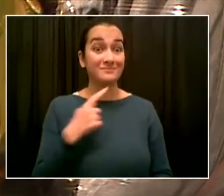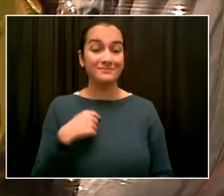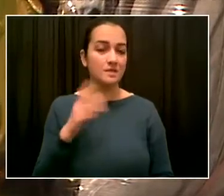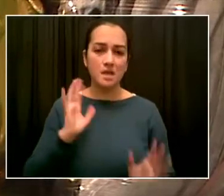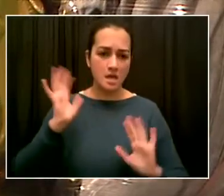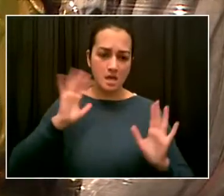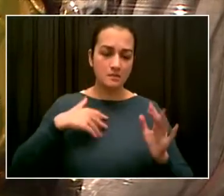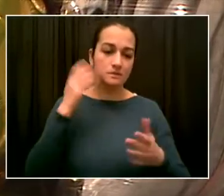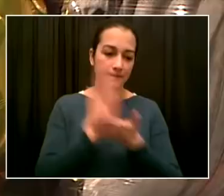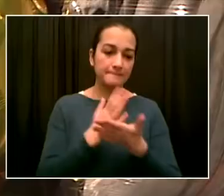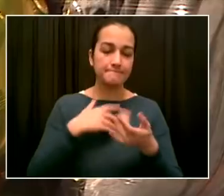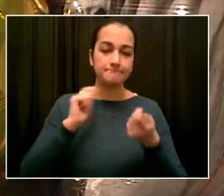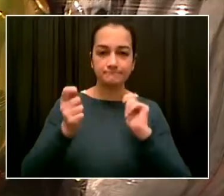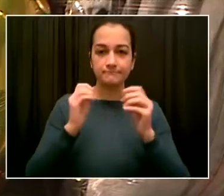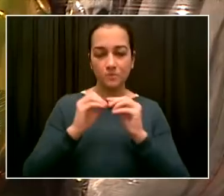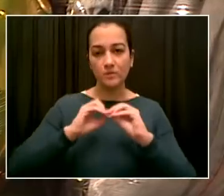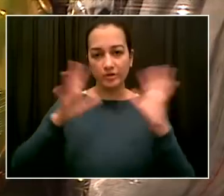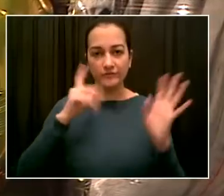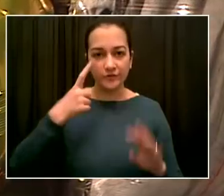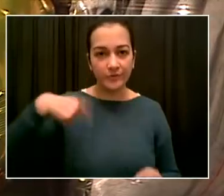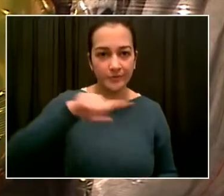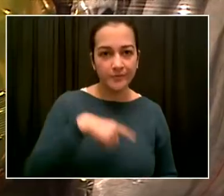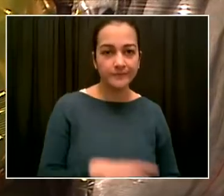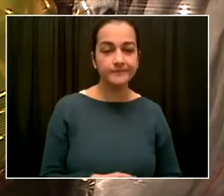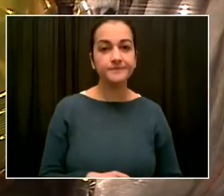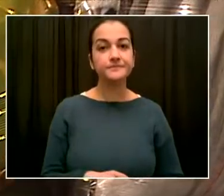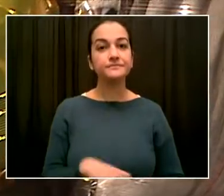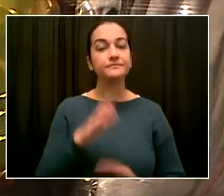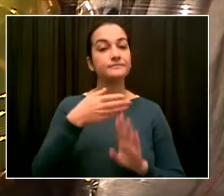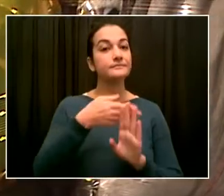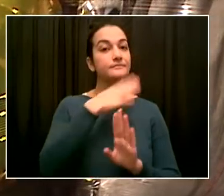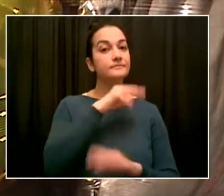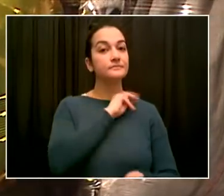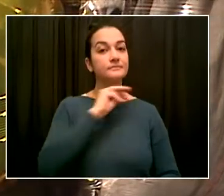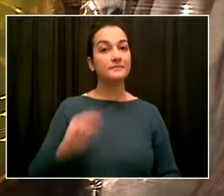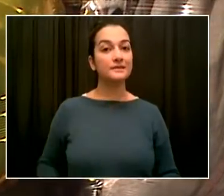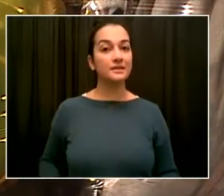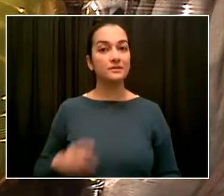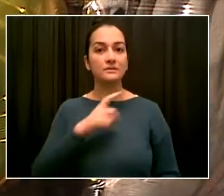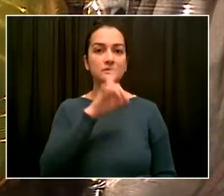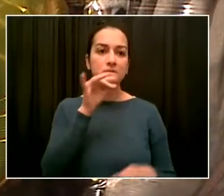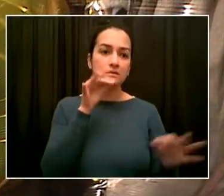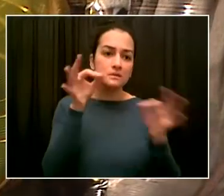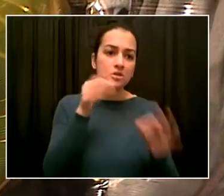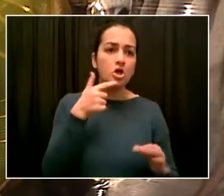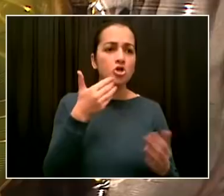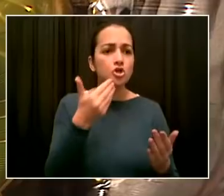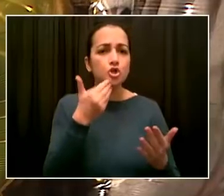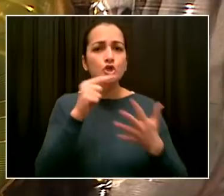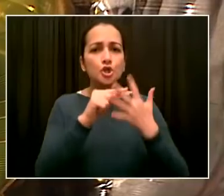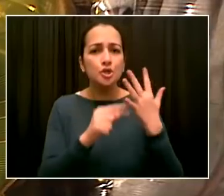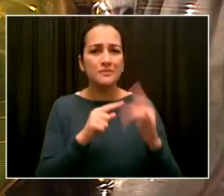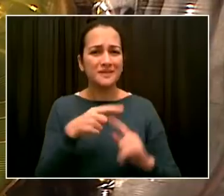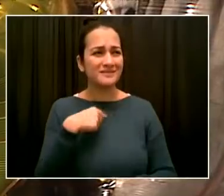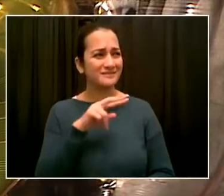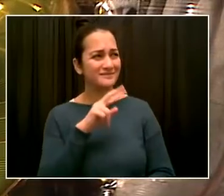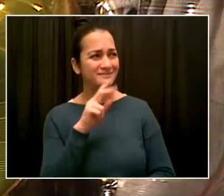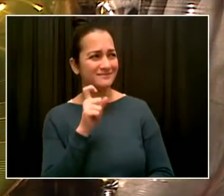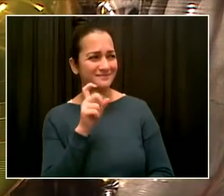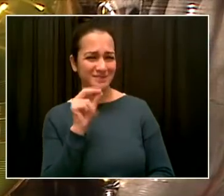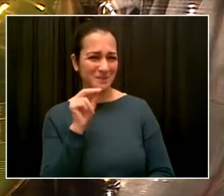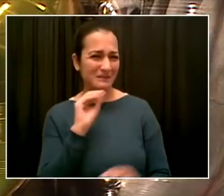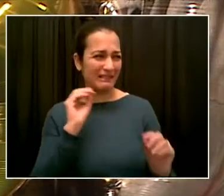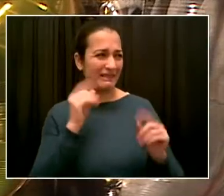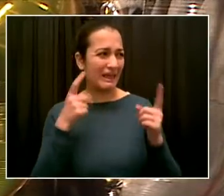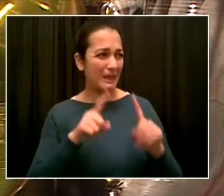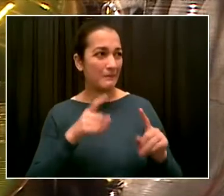had to go and actually make some of those public benefits happen after the fact. We need this to be life sciences, and we will ensure